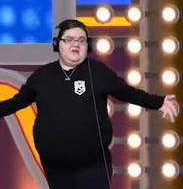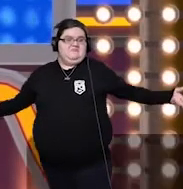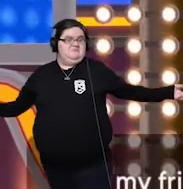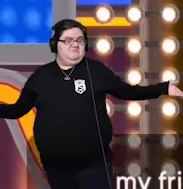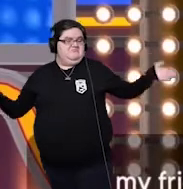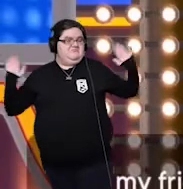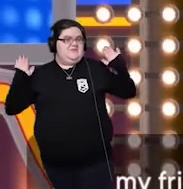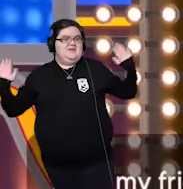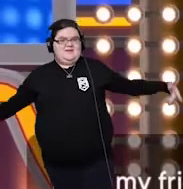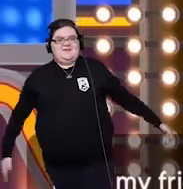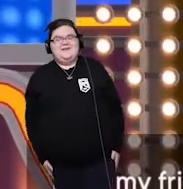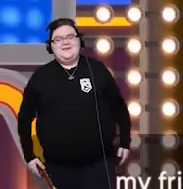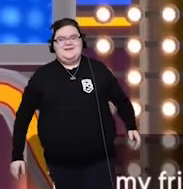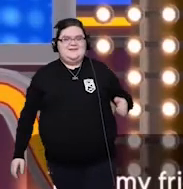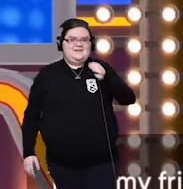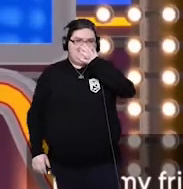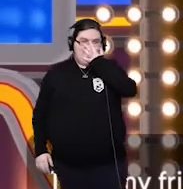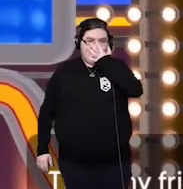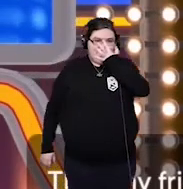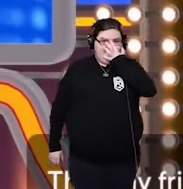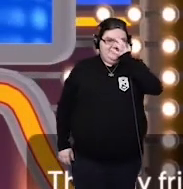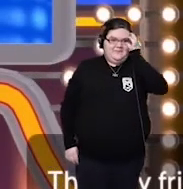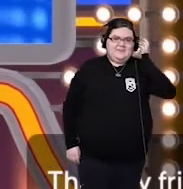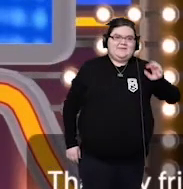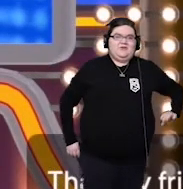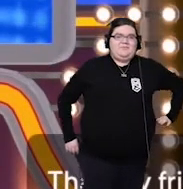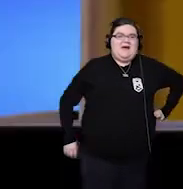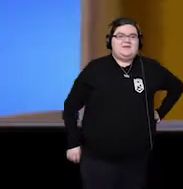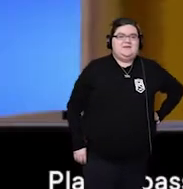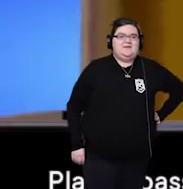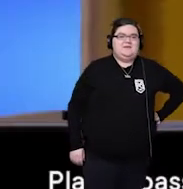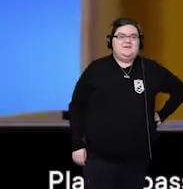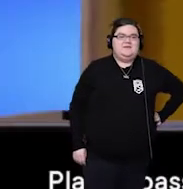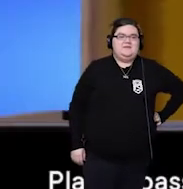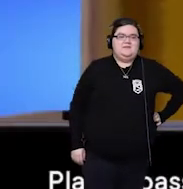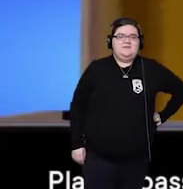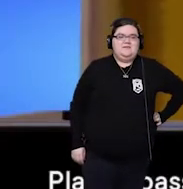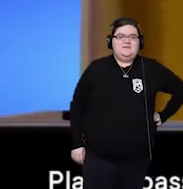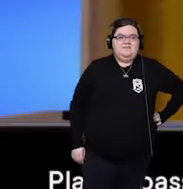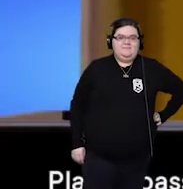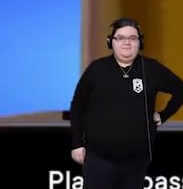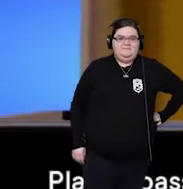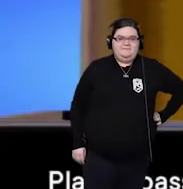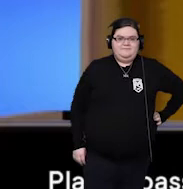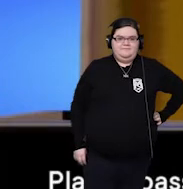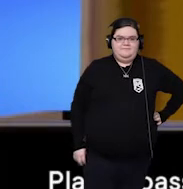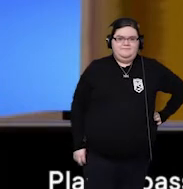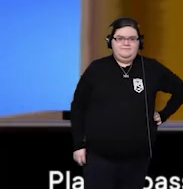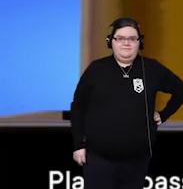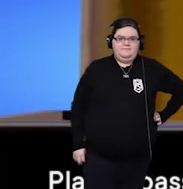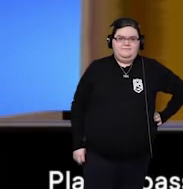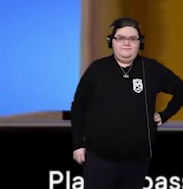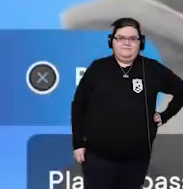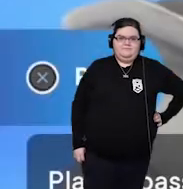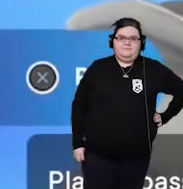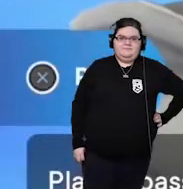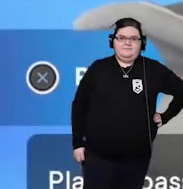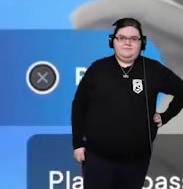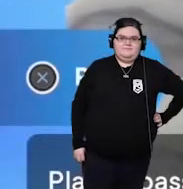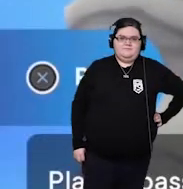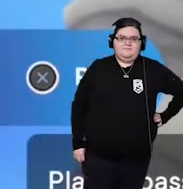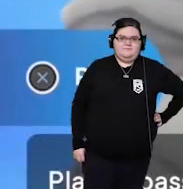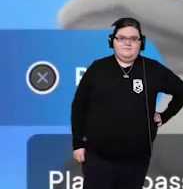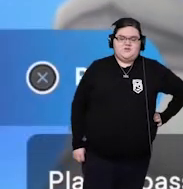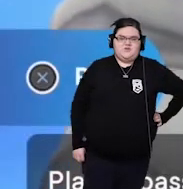Yes! Oh shit! Alright, should we play, yeah? Yeah. No. Because if we pass, we still have to get an answer